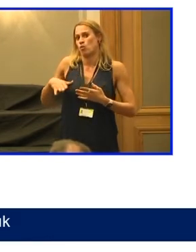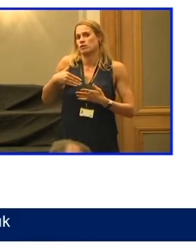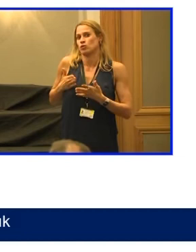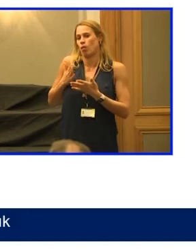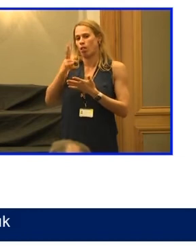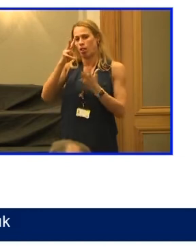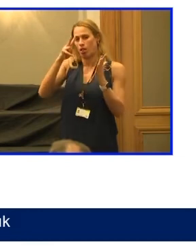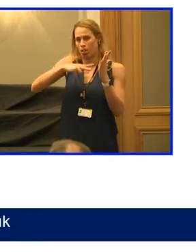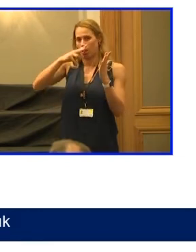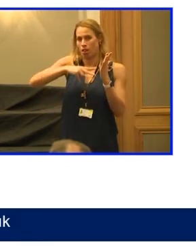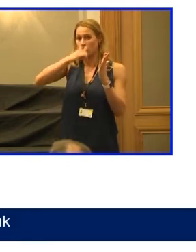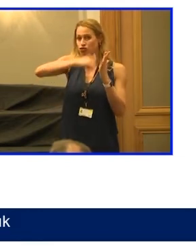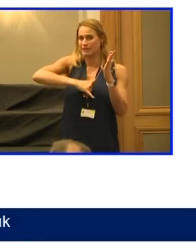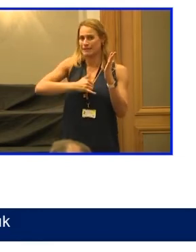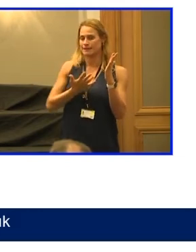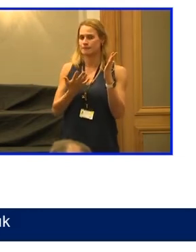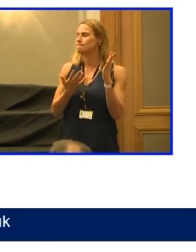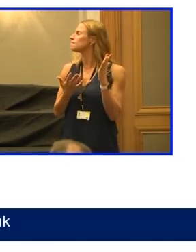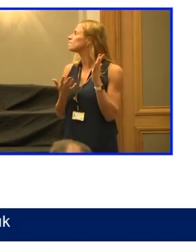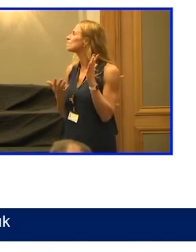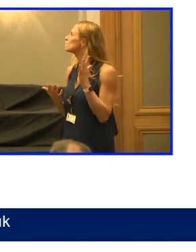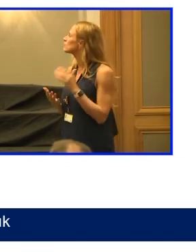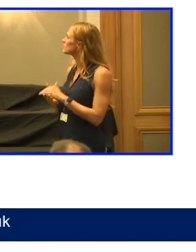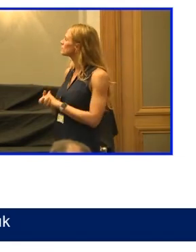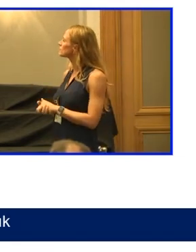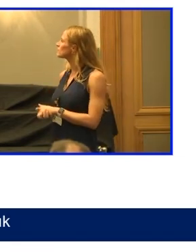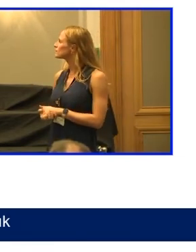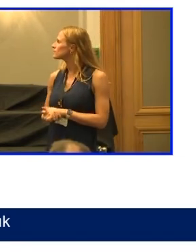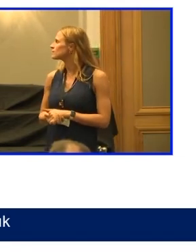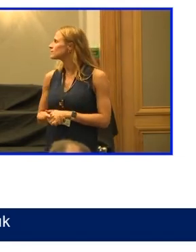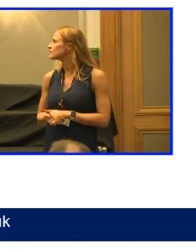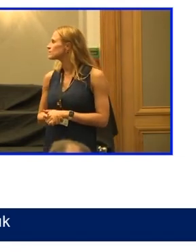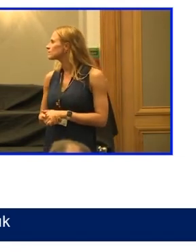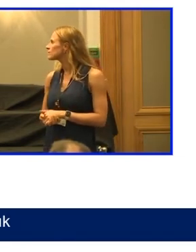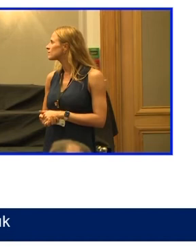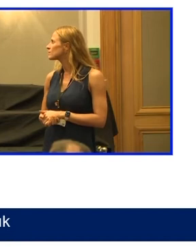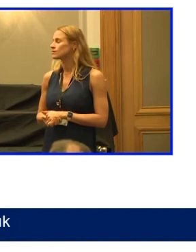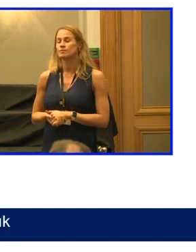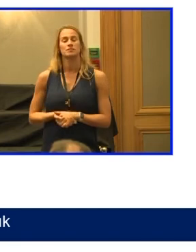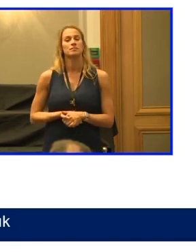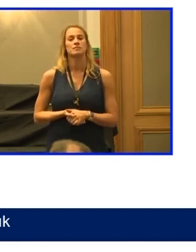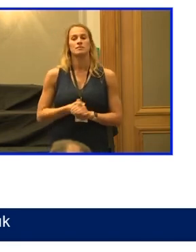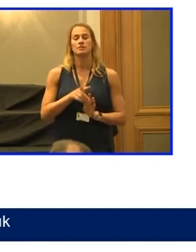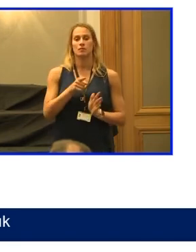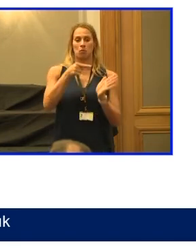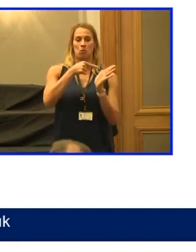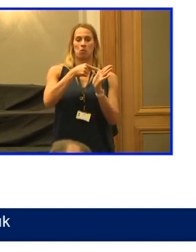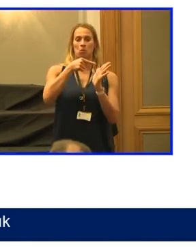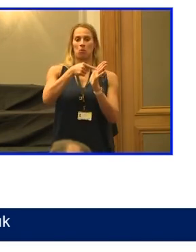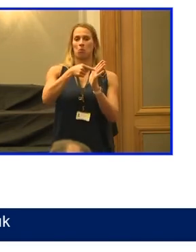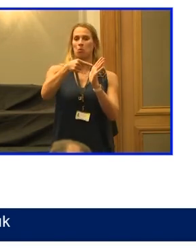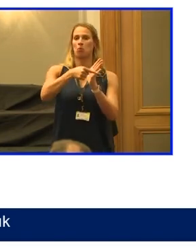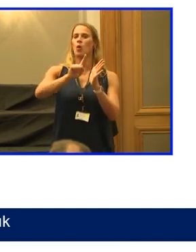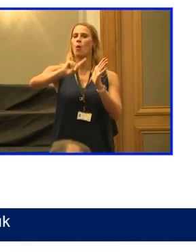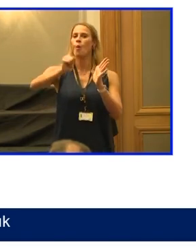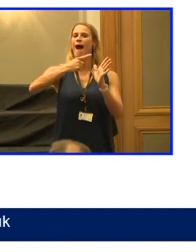unmuted, just touch the screen on the entertainment folder, accessibility apps folder, 11 apps, Apple folder, 10 apps,